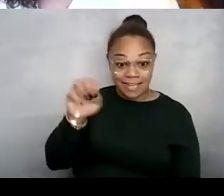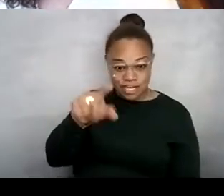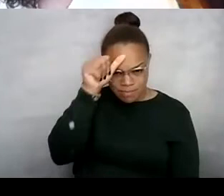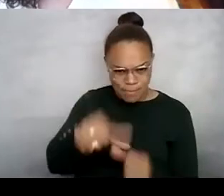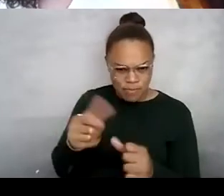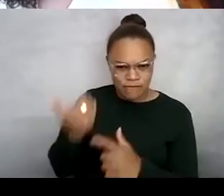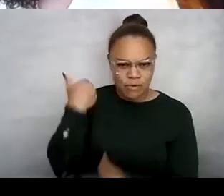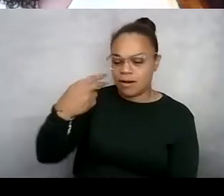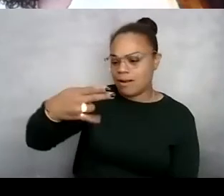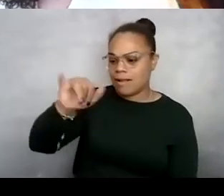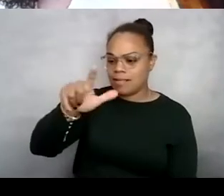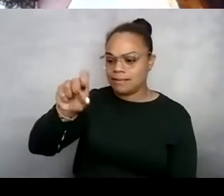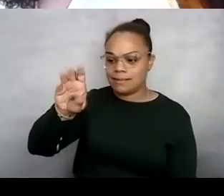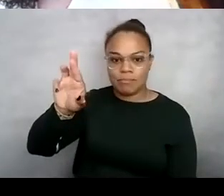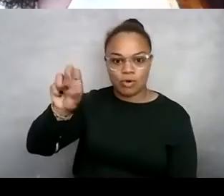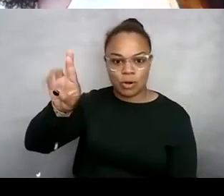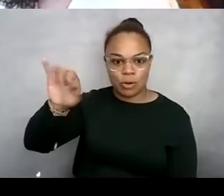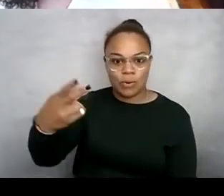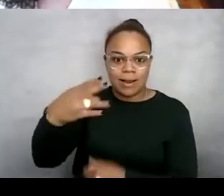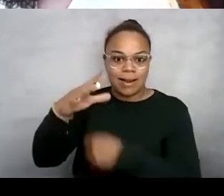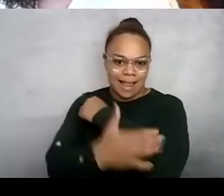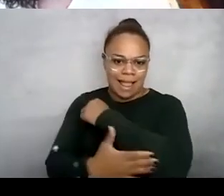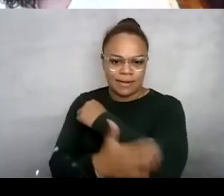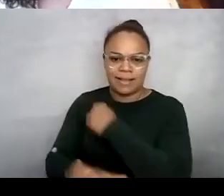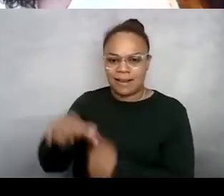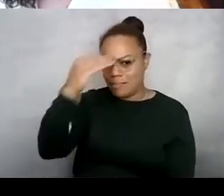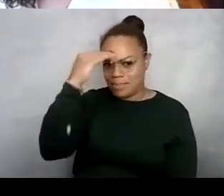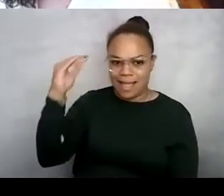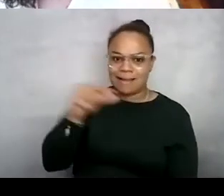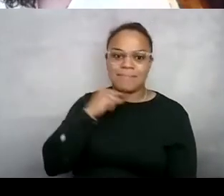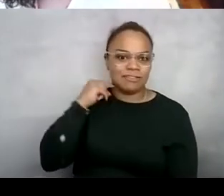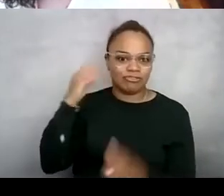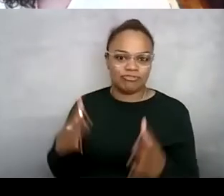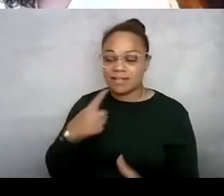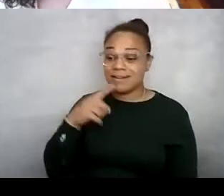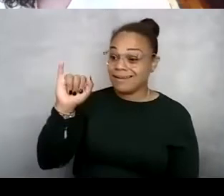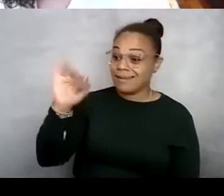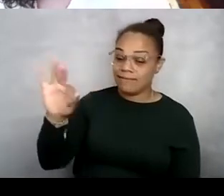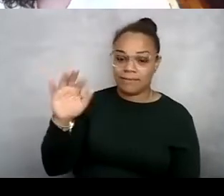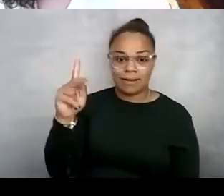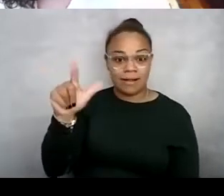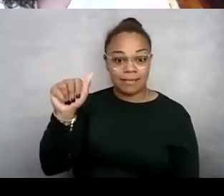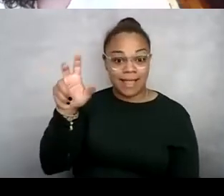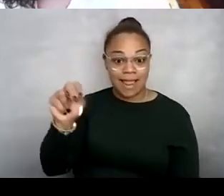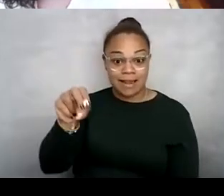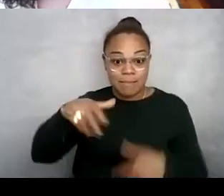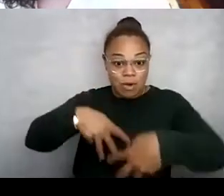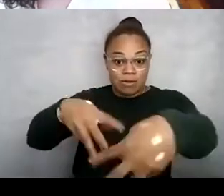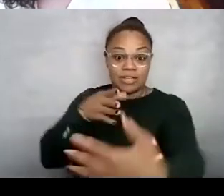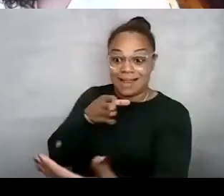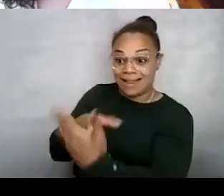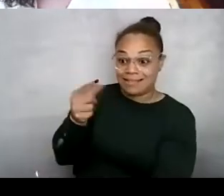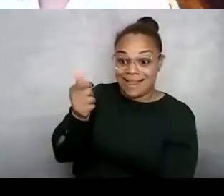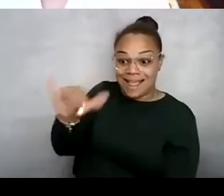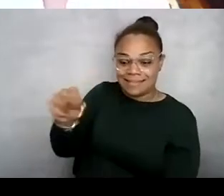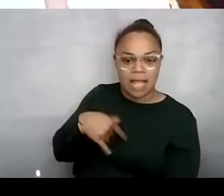was that? There was that Black minister who said, and I quote, "If the Klan were to march against the gays, I would march with them." I'll